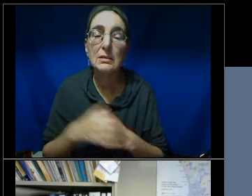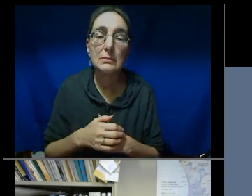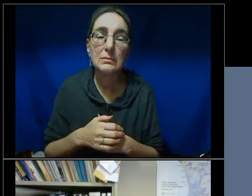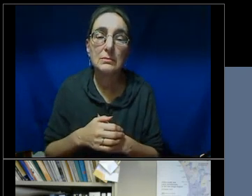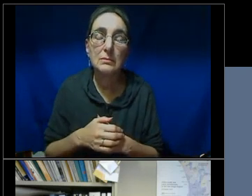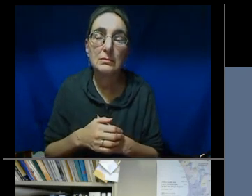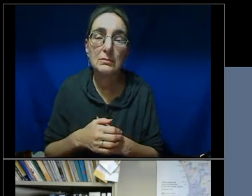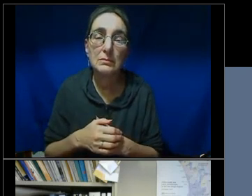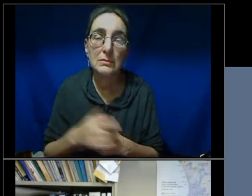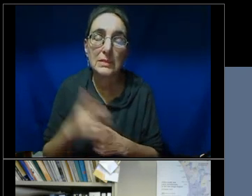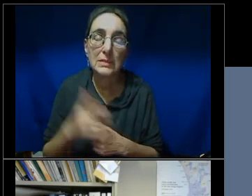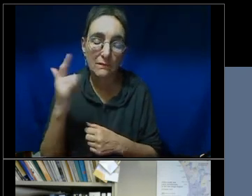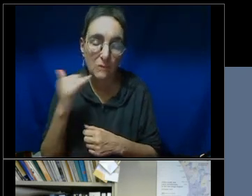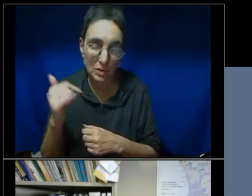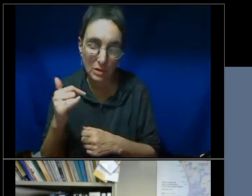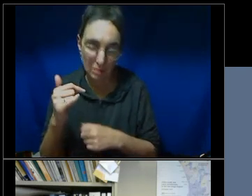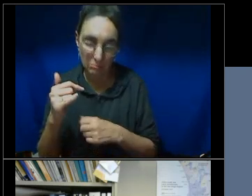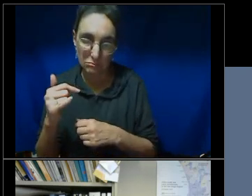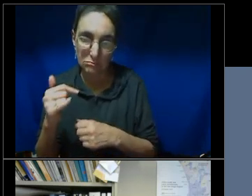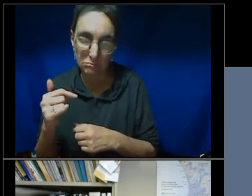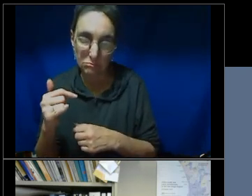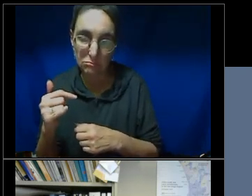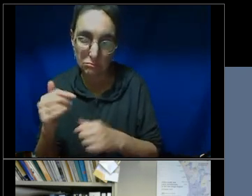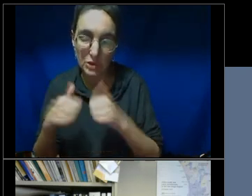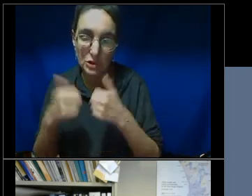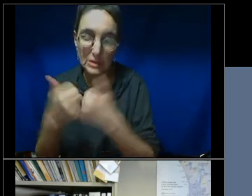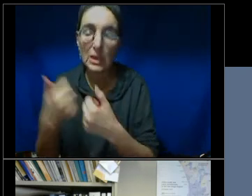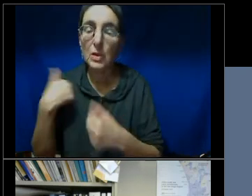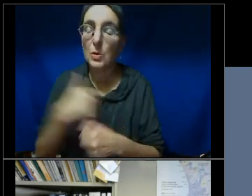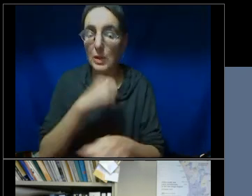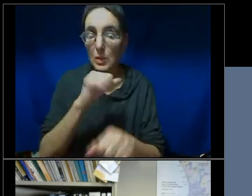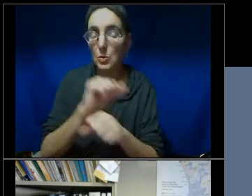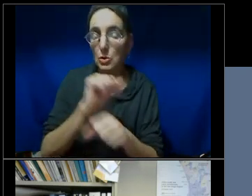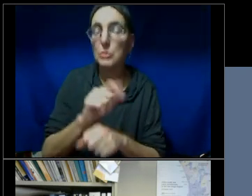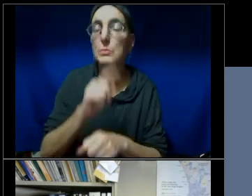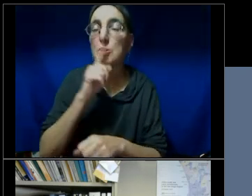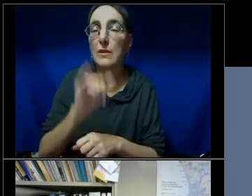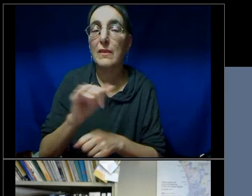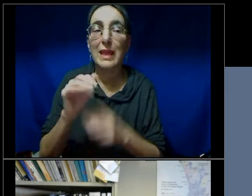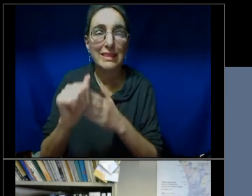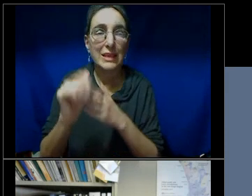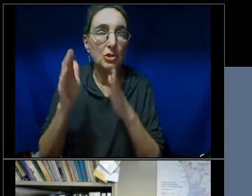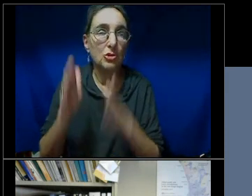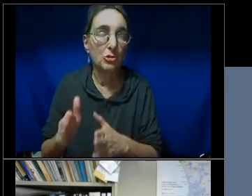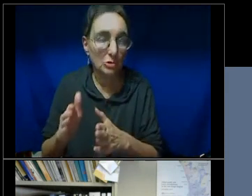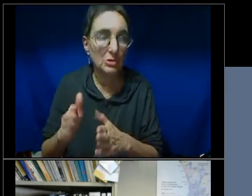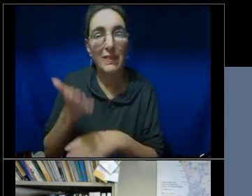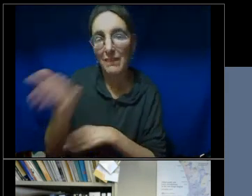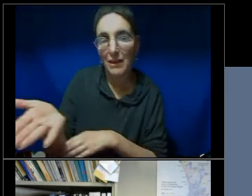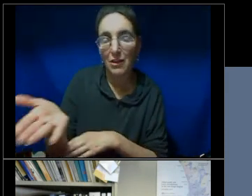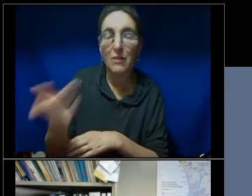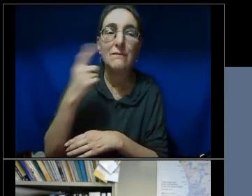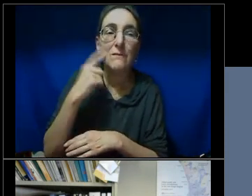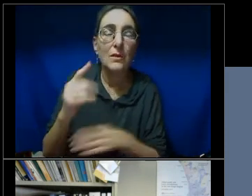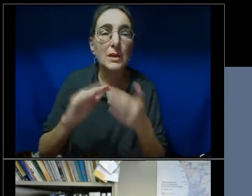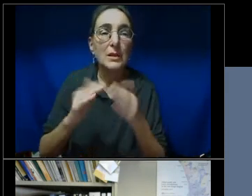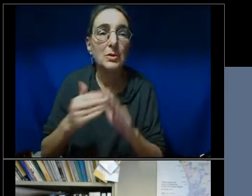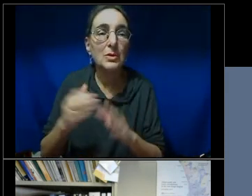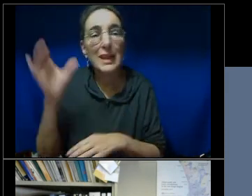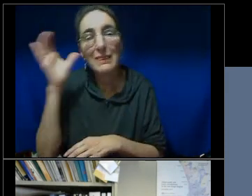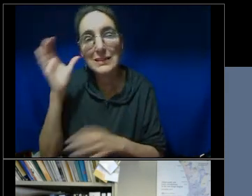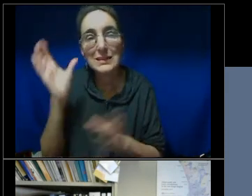we will work to ensure that leadership is present for the community listening sessions.